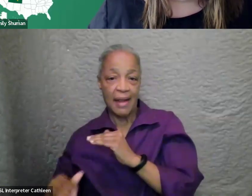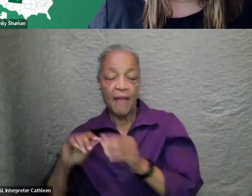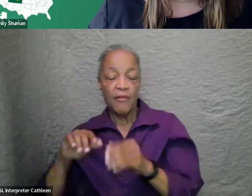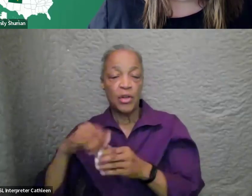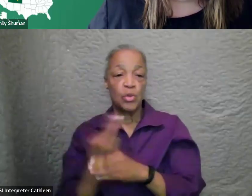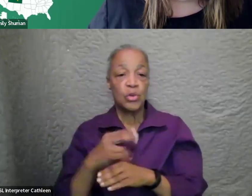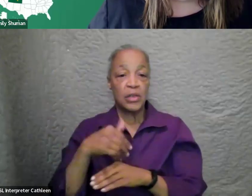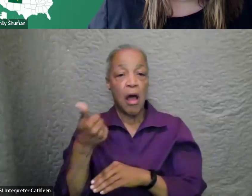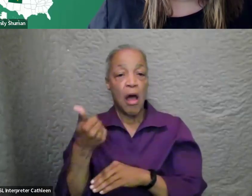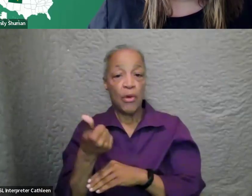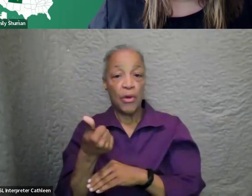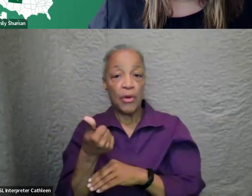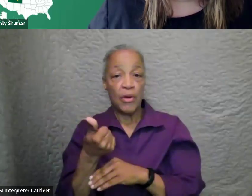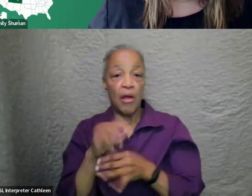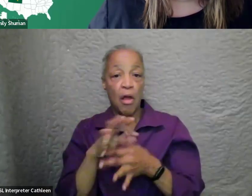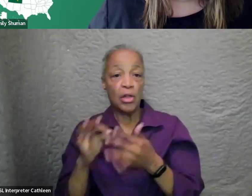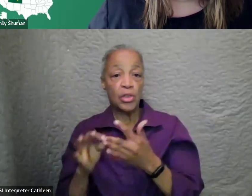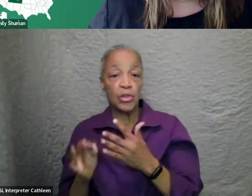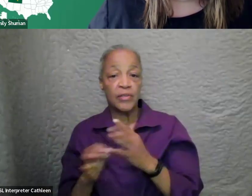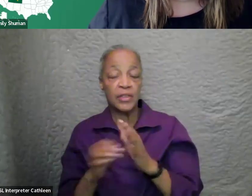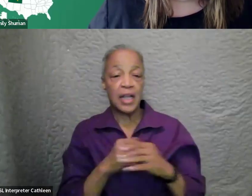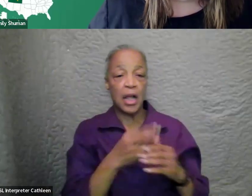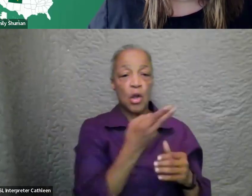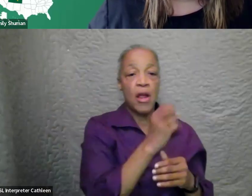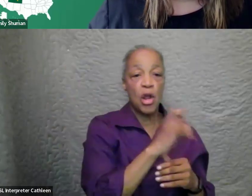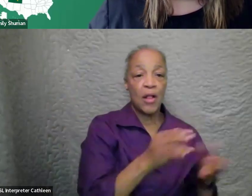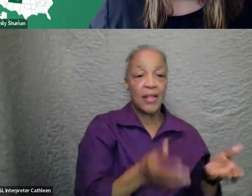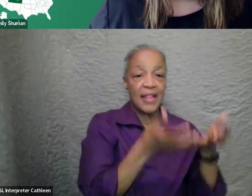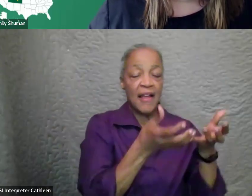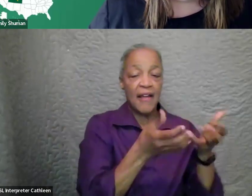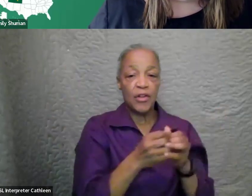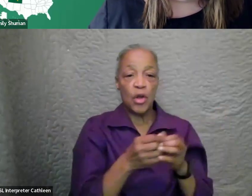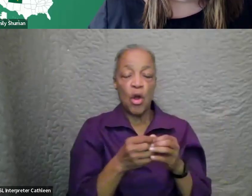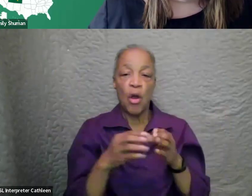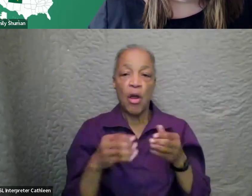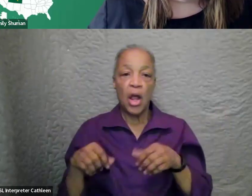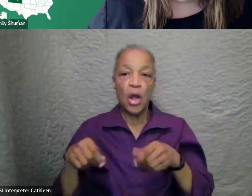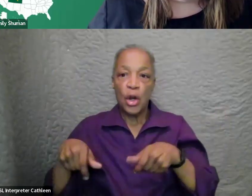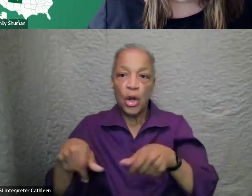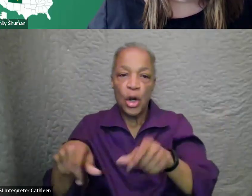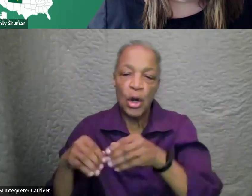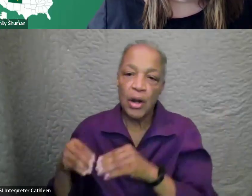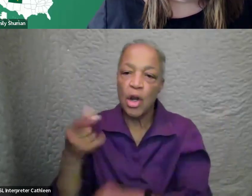alternatives, like a Hoyer lift, like a gurney that maybe goes lower and goes higher.